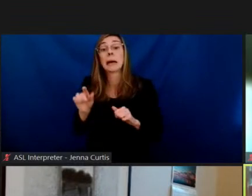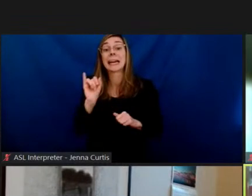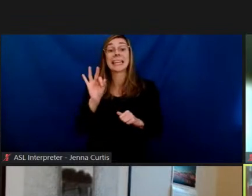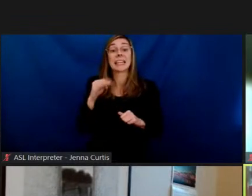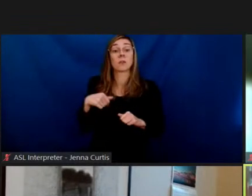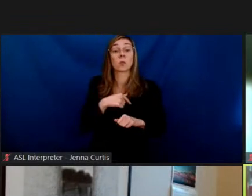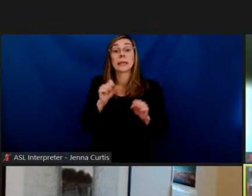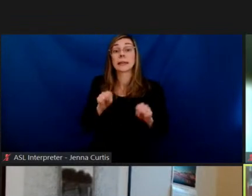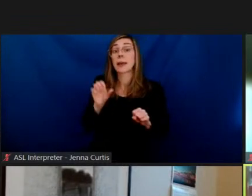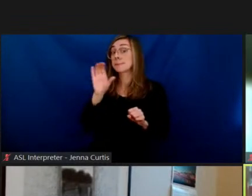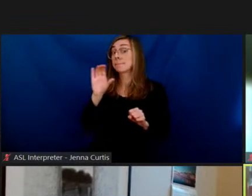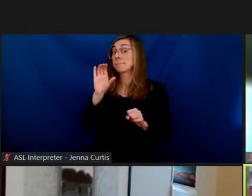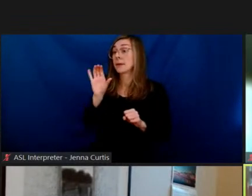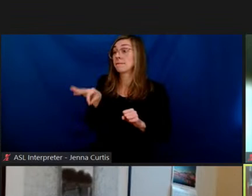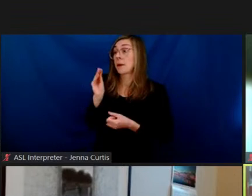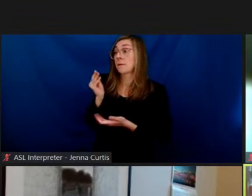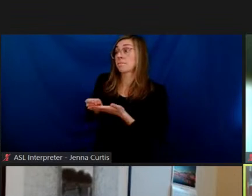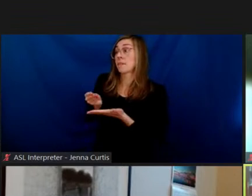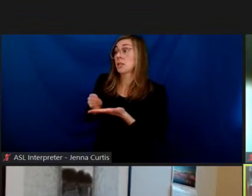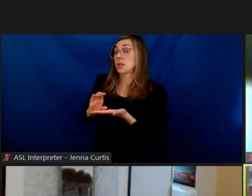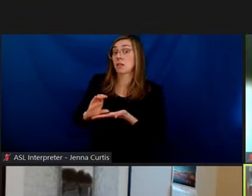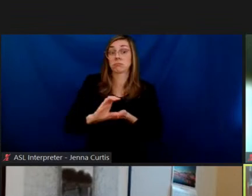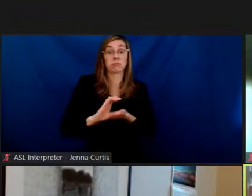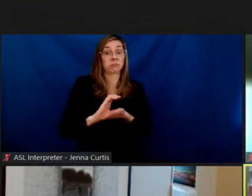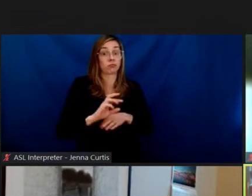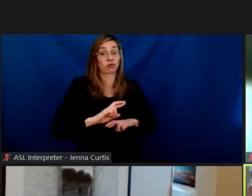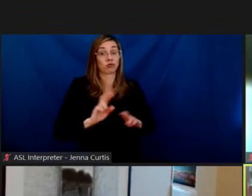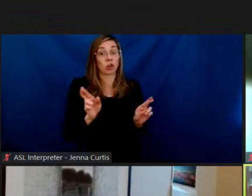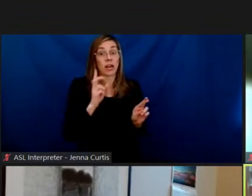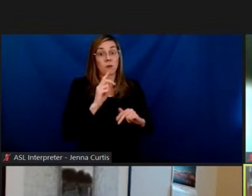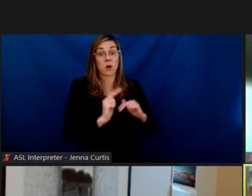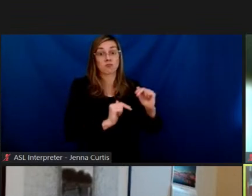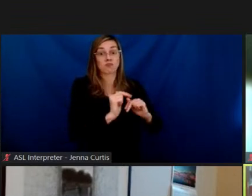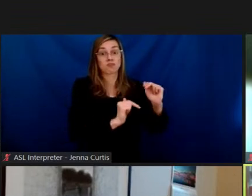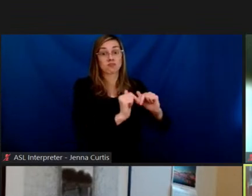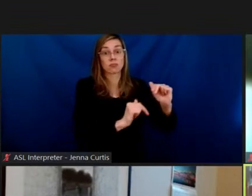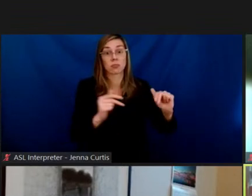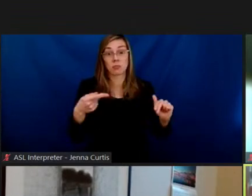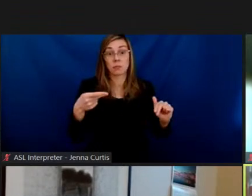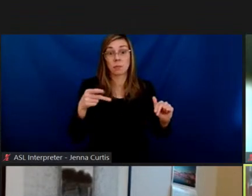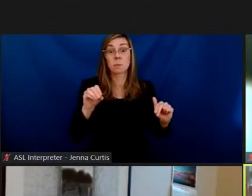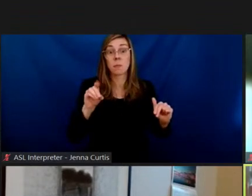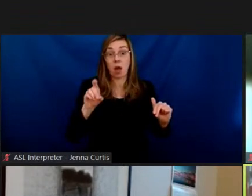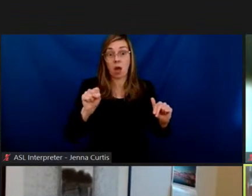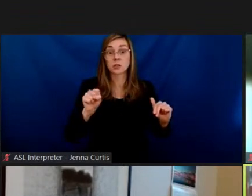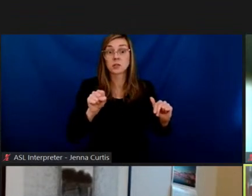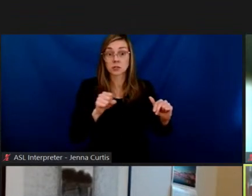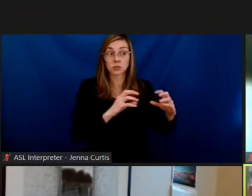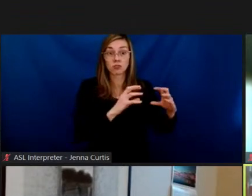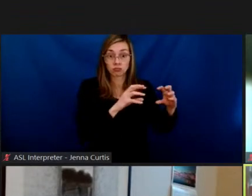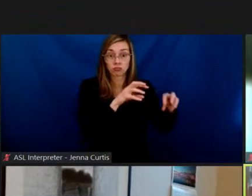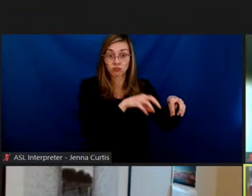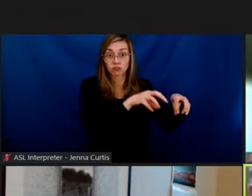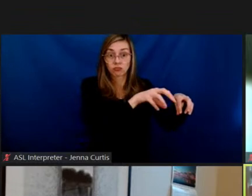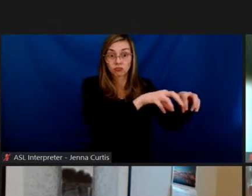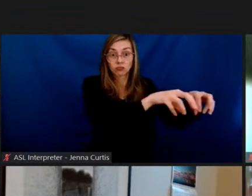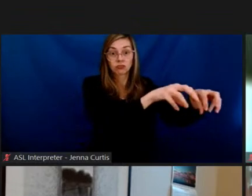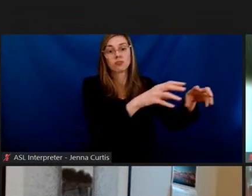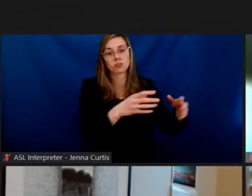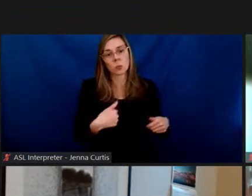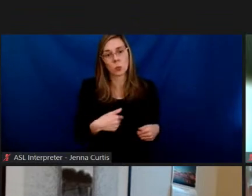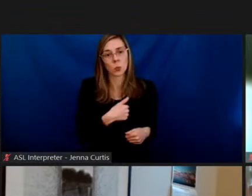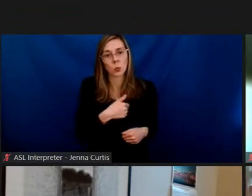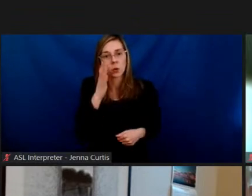deliver pods, that would certainly be an improvement from my perspective. And so we're actively pursuing that.